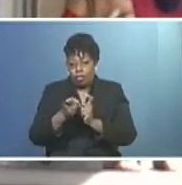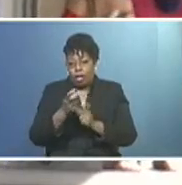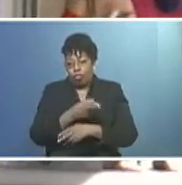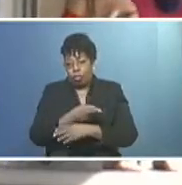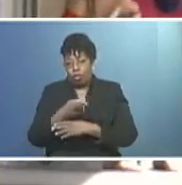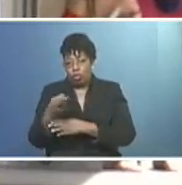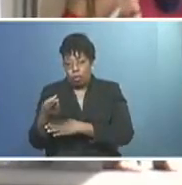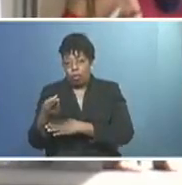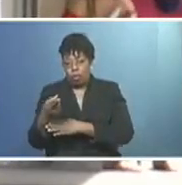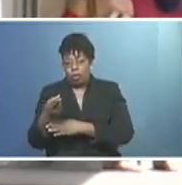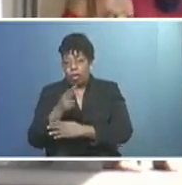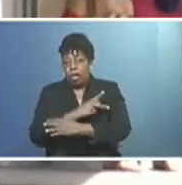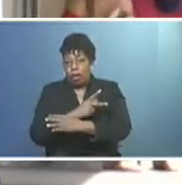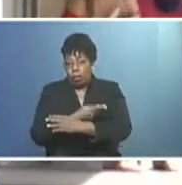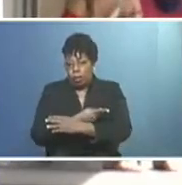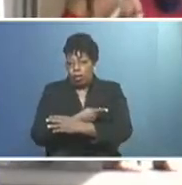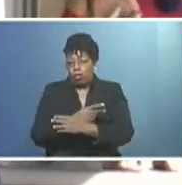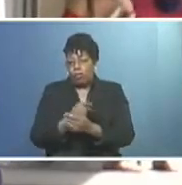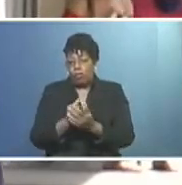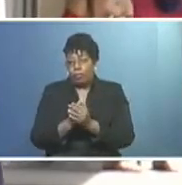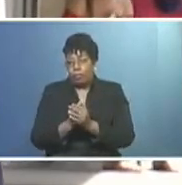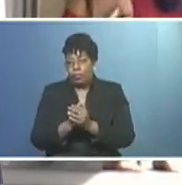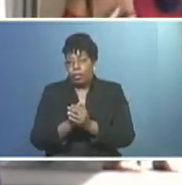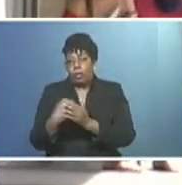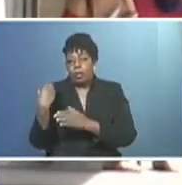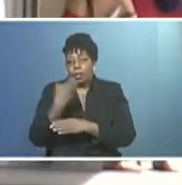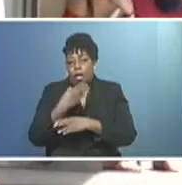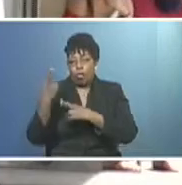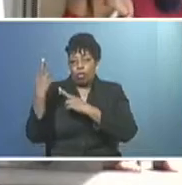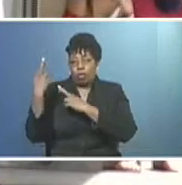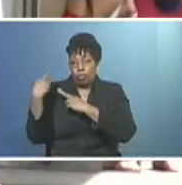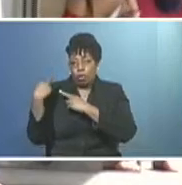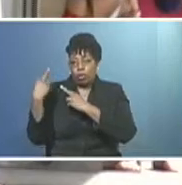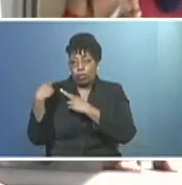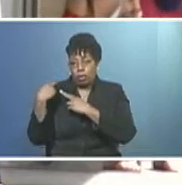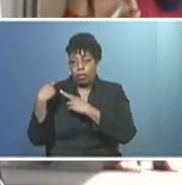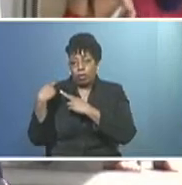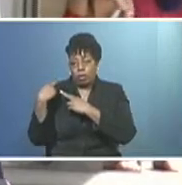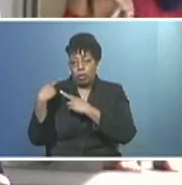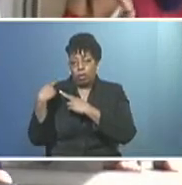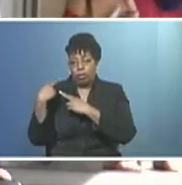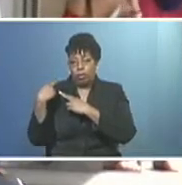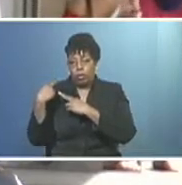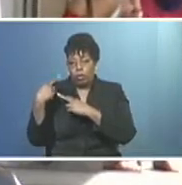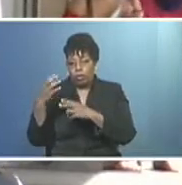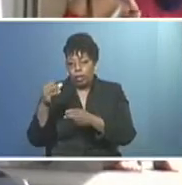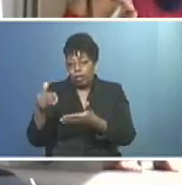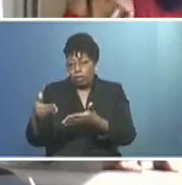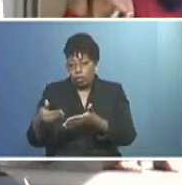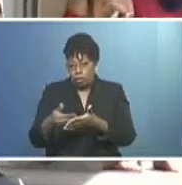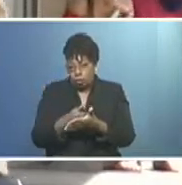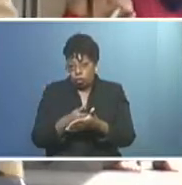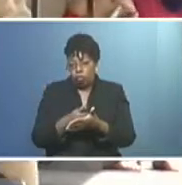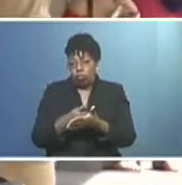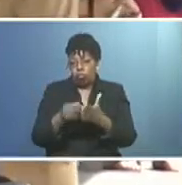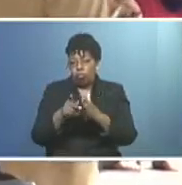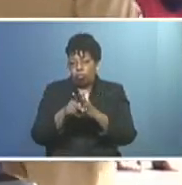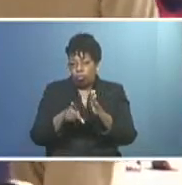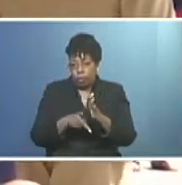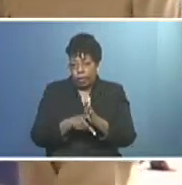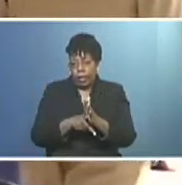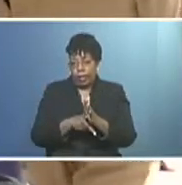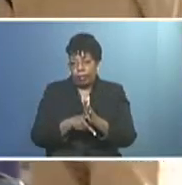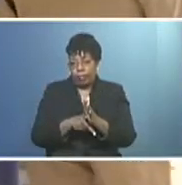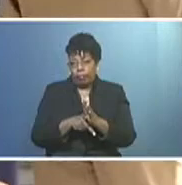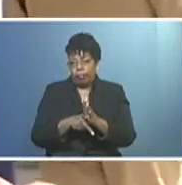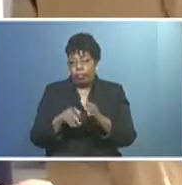resources. But with that being said, it is our responsibility now to devise and move into additional steps in our plans to be able